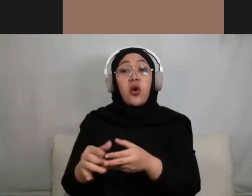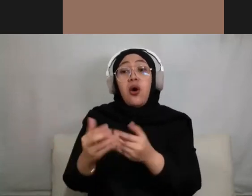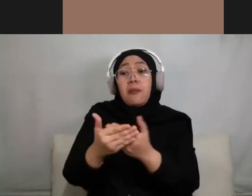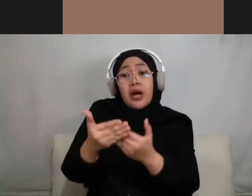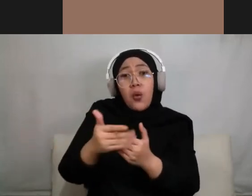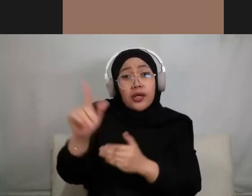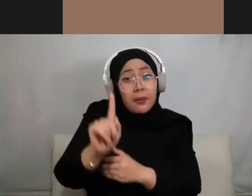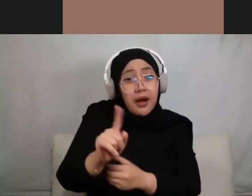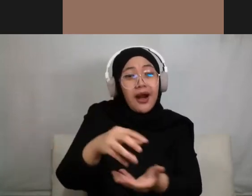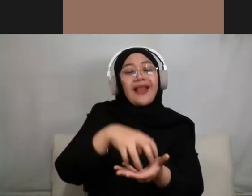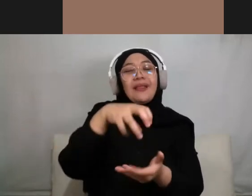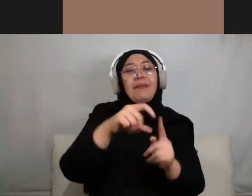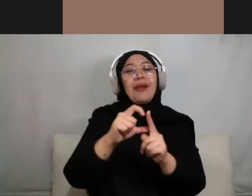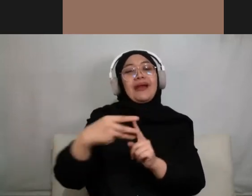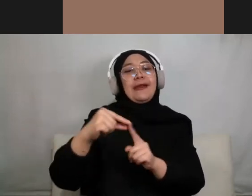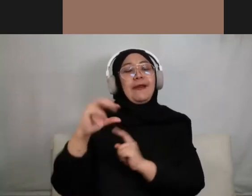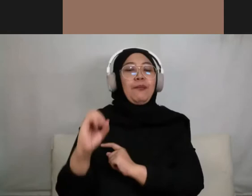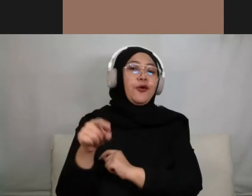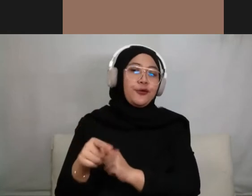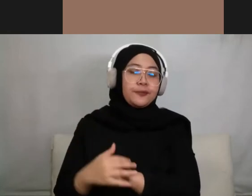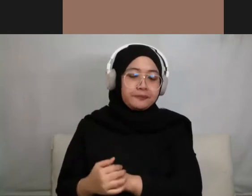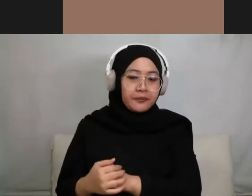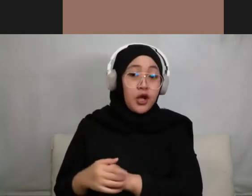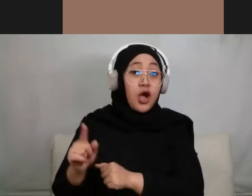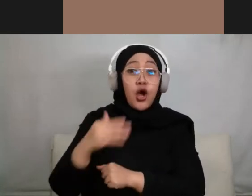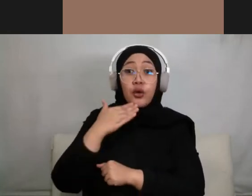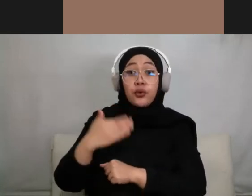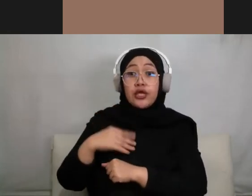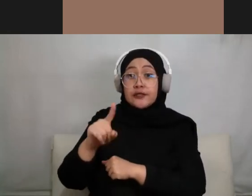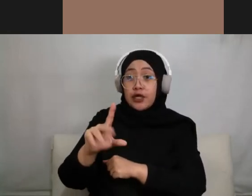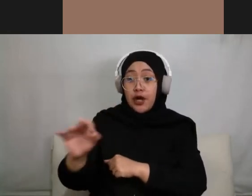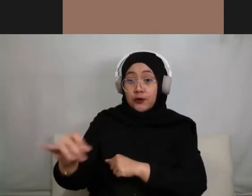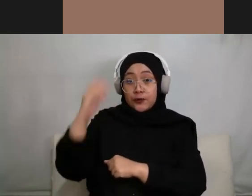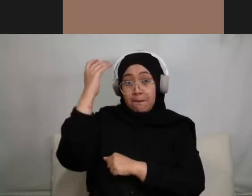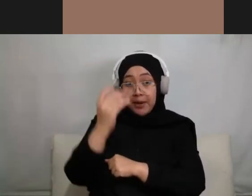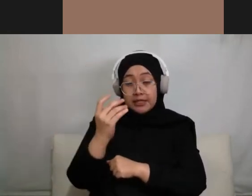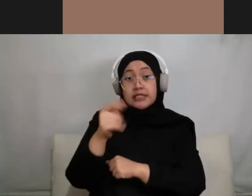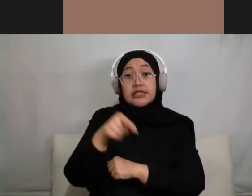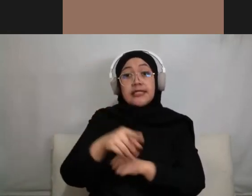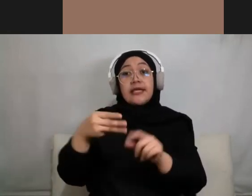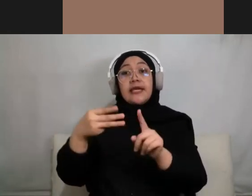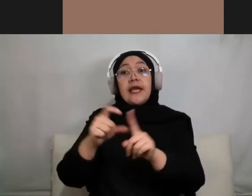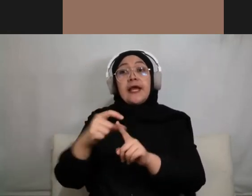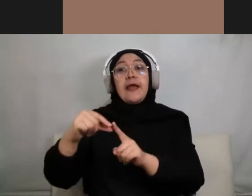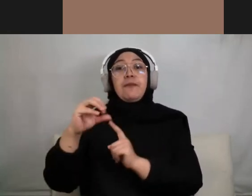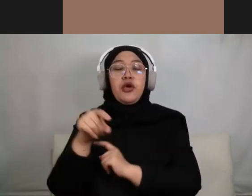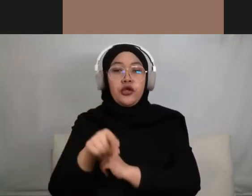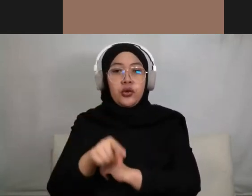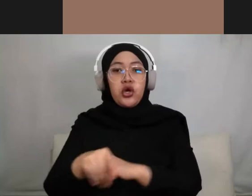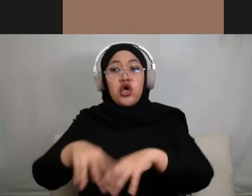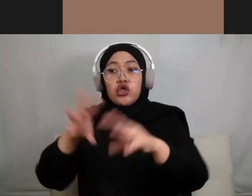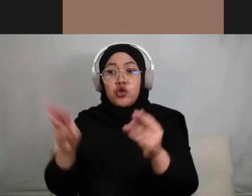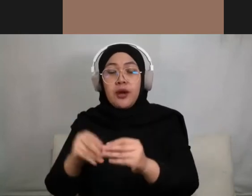with about 100 bus depot, then these number would be implemented, because there are the